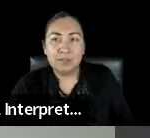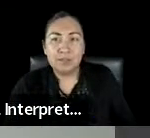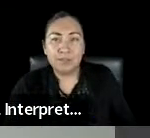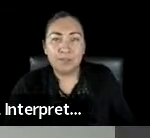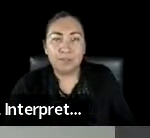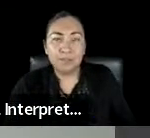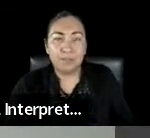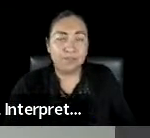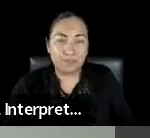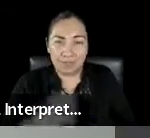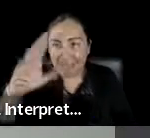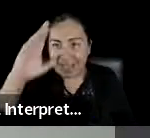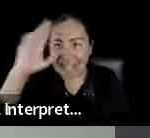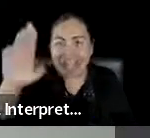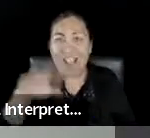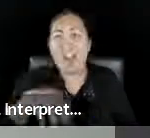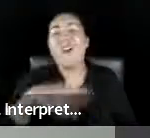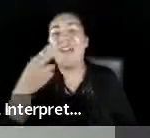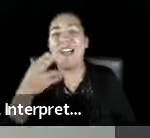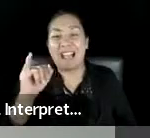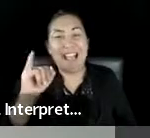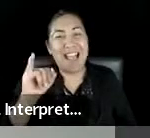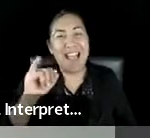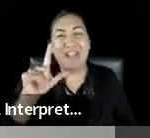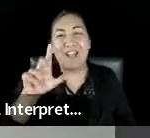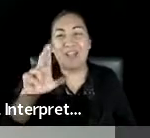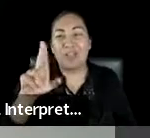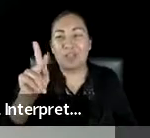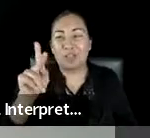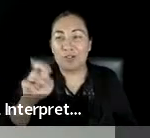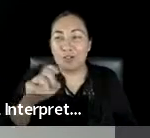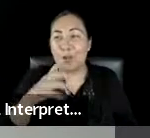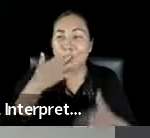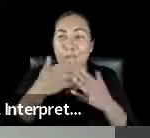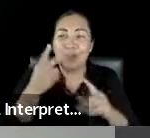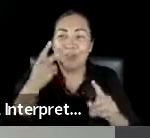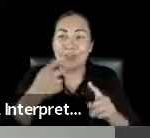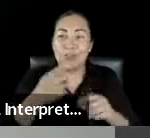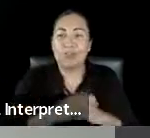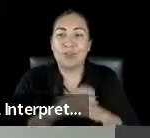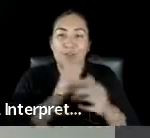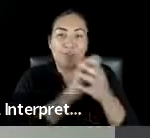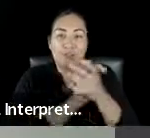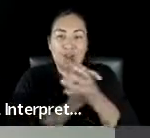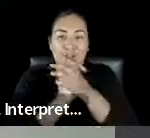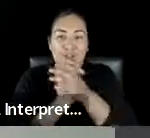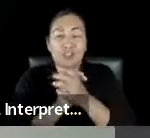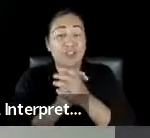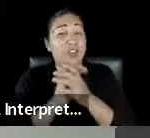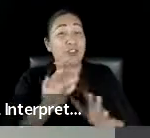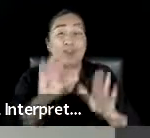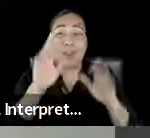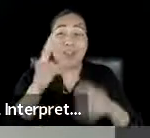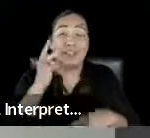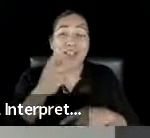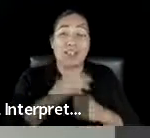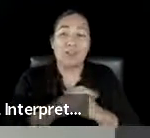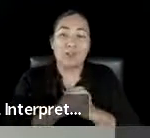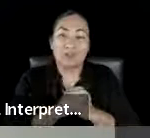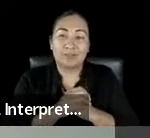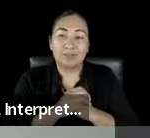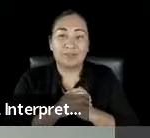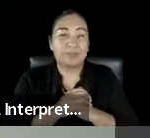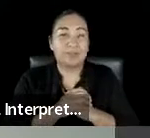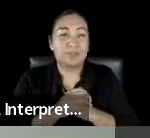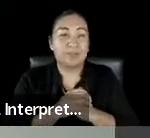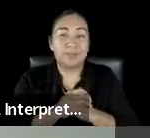Hi. Second. Hey, Luke. So good to see you. Congratulations. Great to see you. Deep